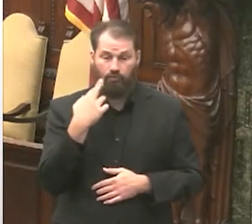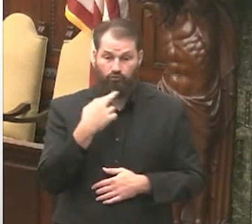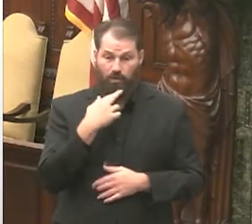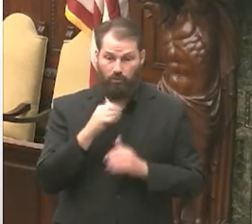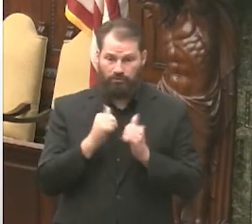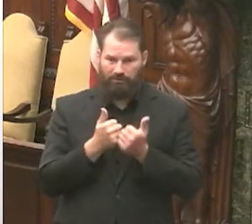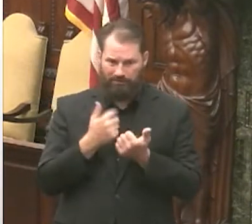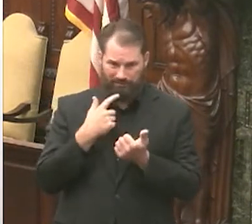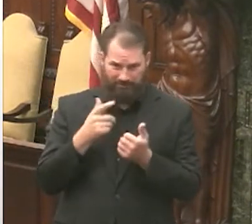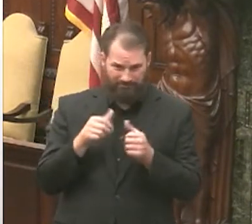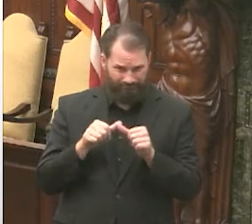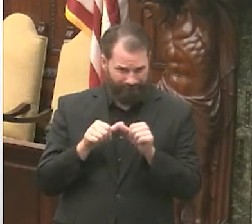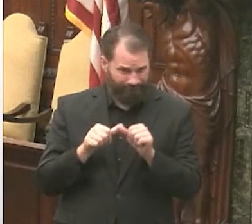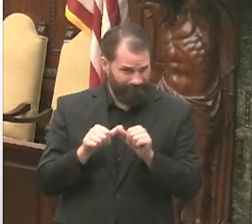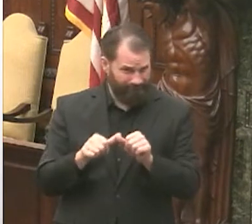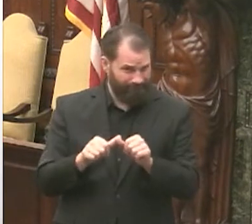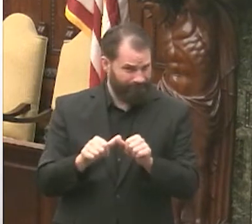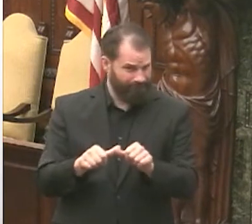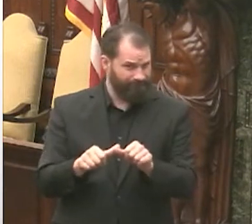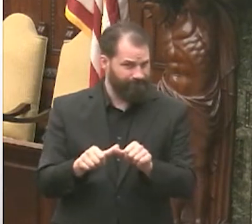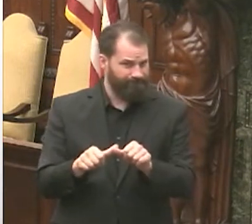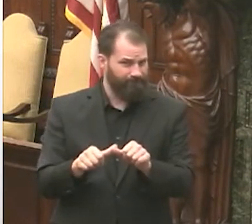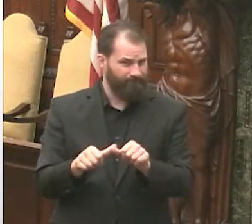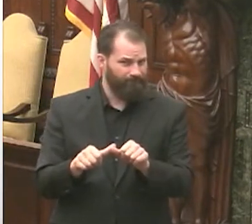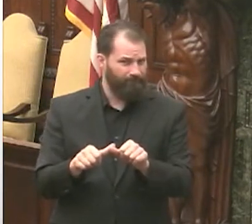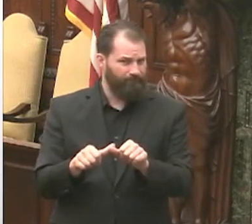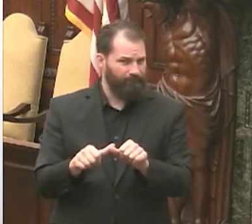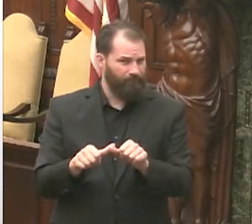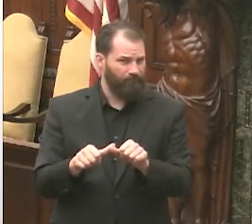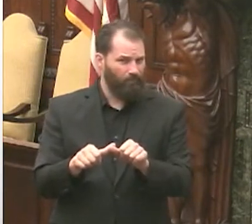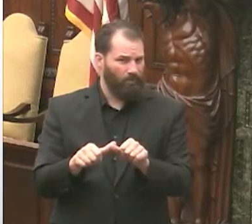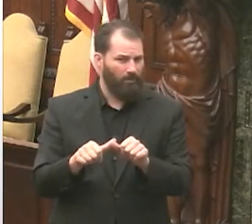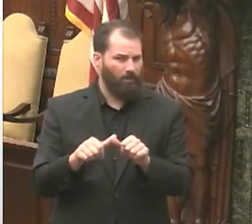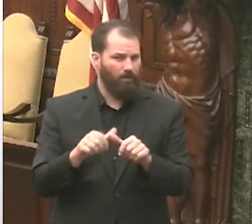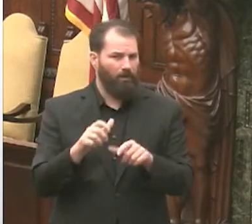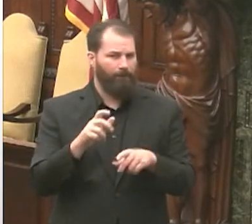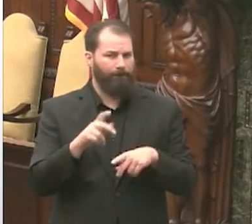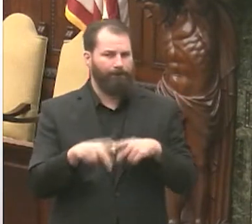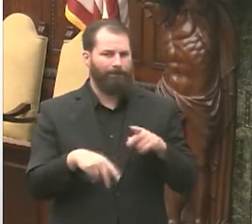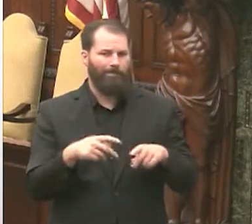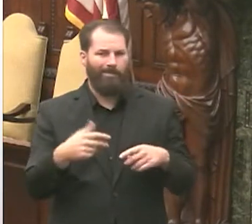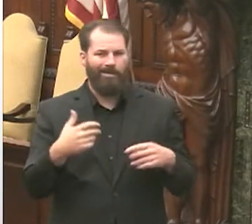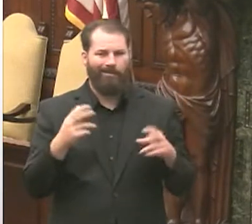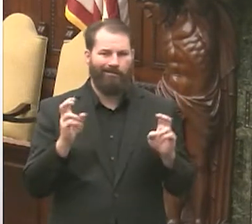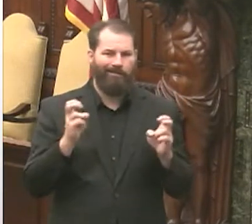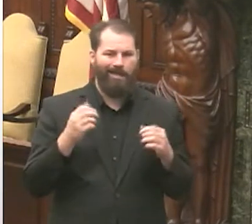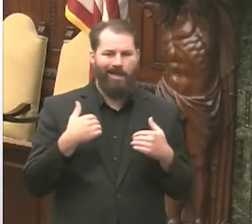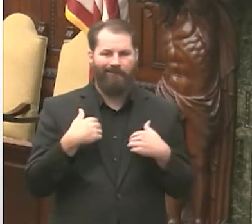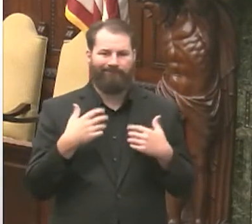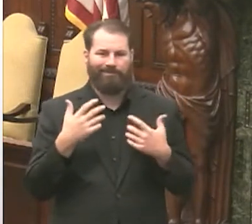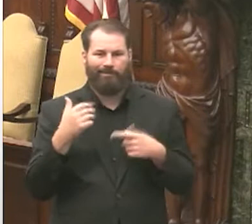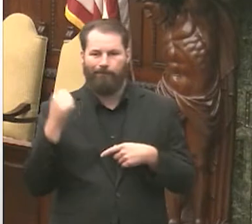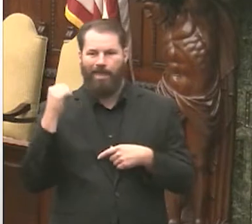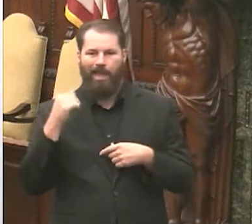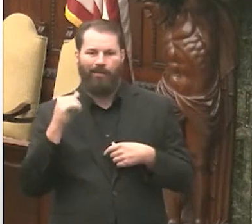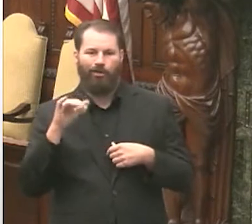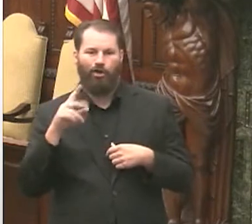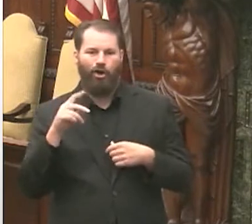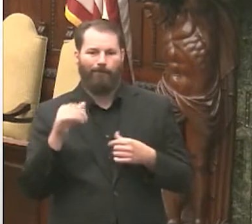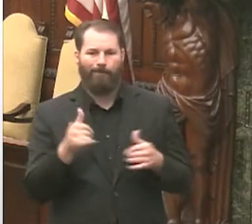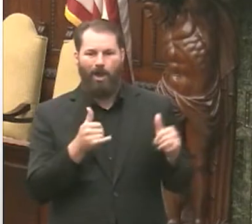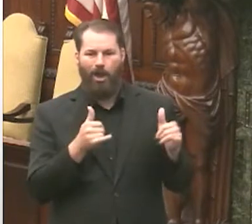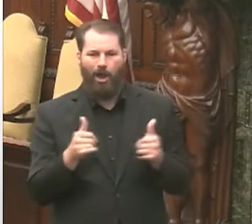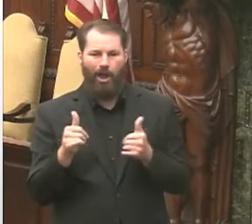people will go rogue, that people are having backyard parties, and it prompts that sort of thing where the spread of COVID might be